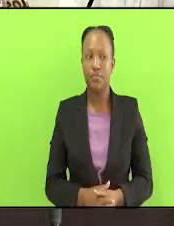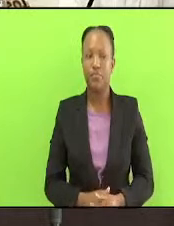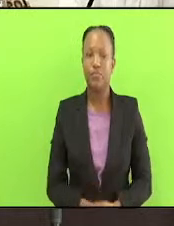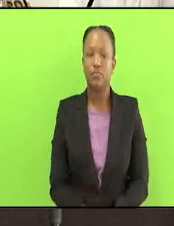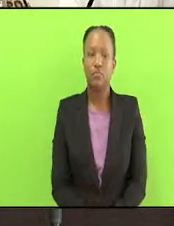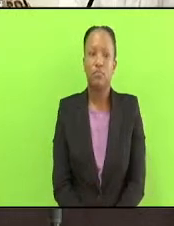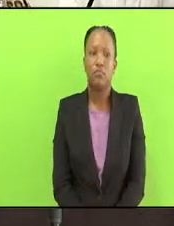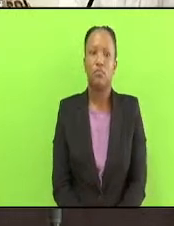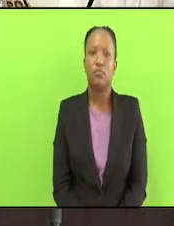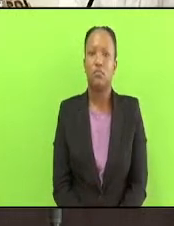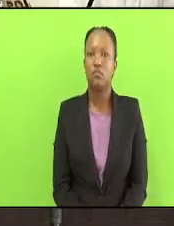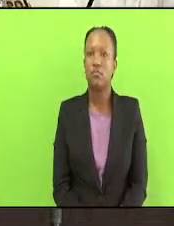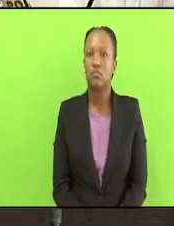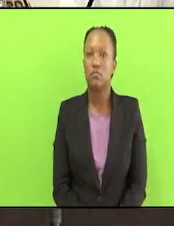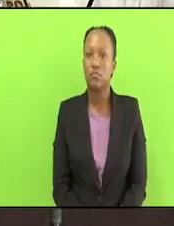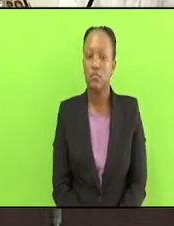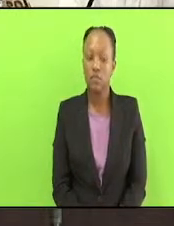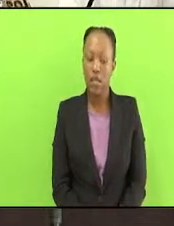One.